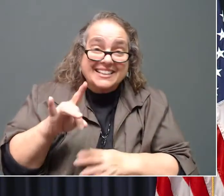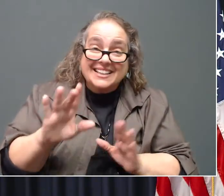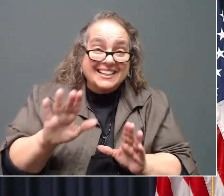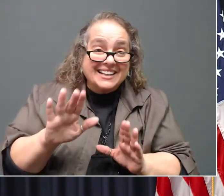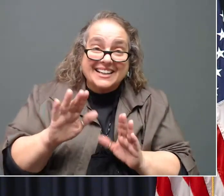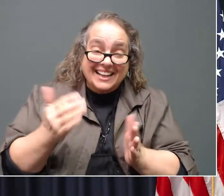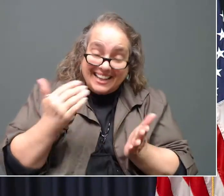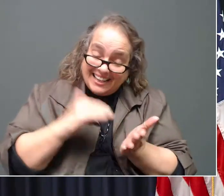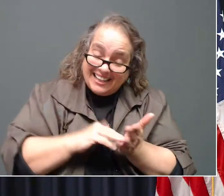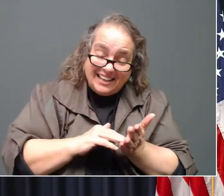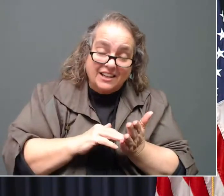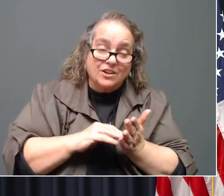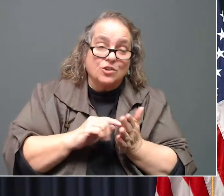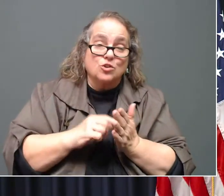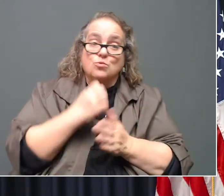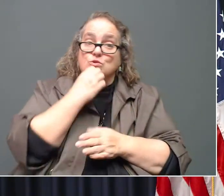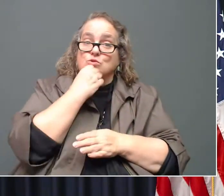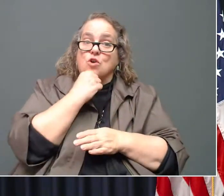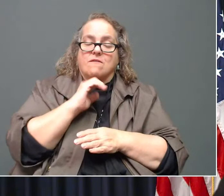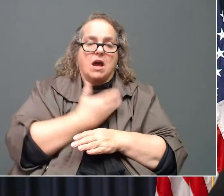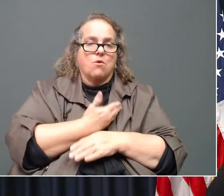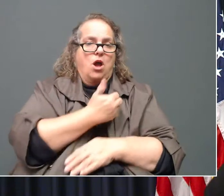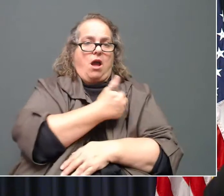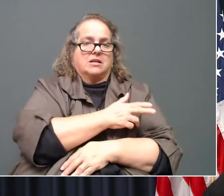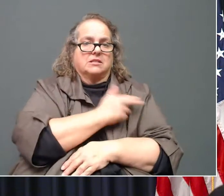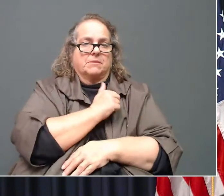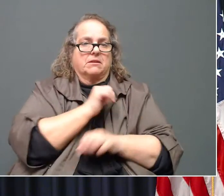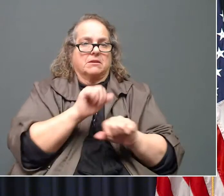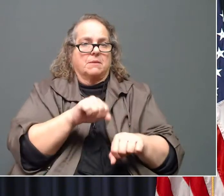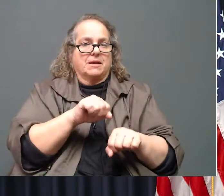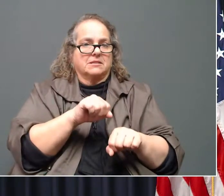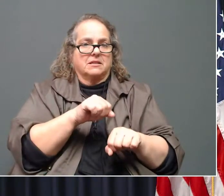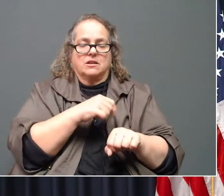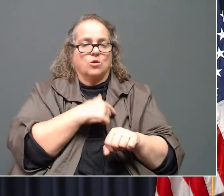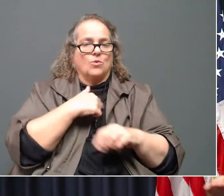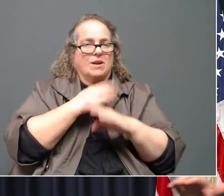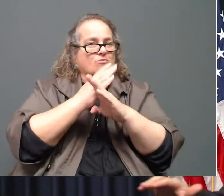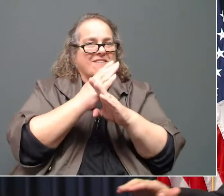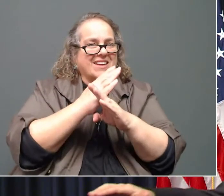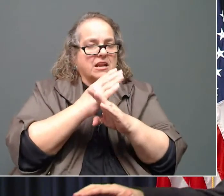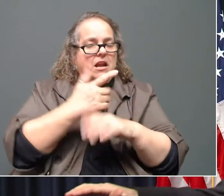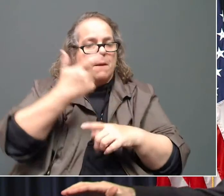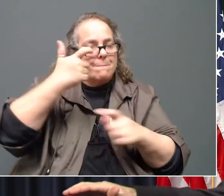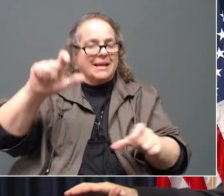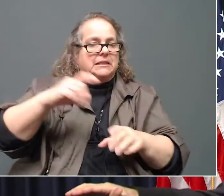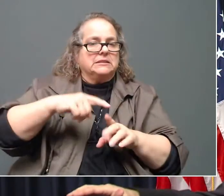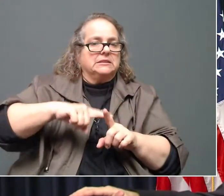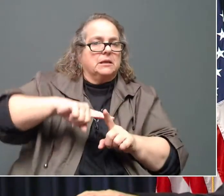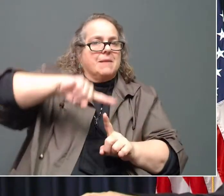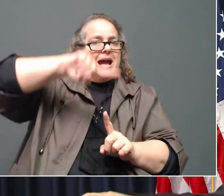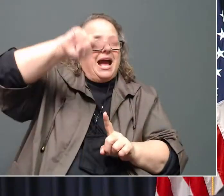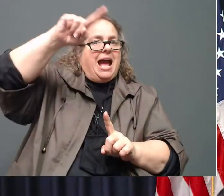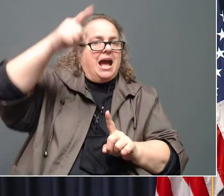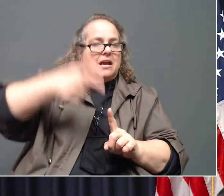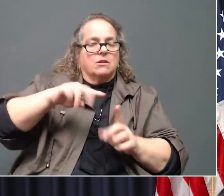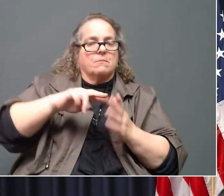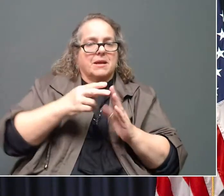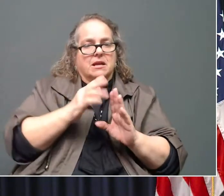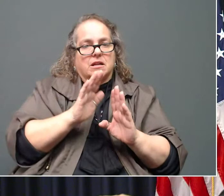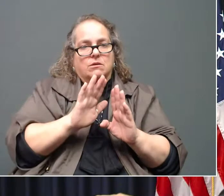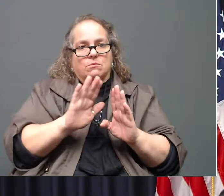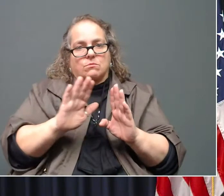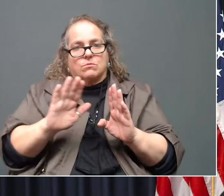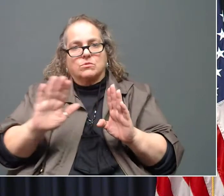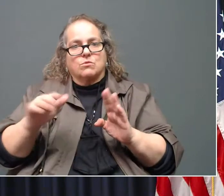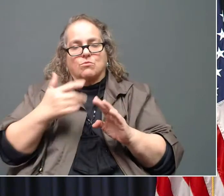our healthcare capacity is to prevent that large spike. It does push it out a little bit over time, but it means people who